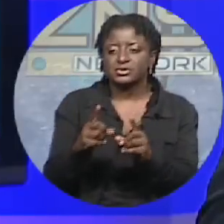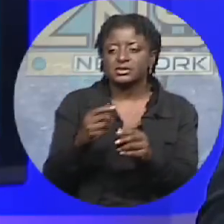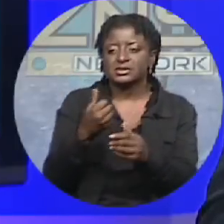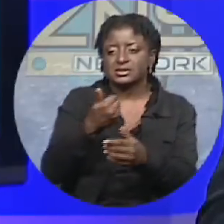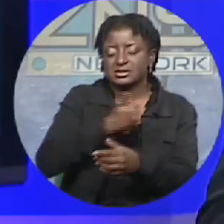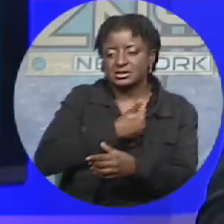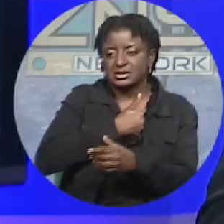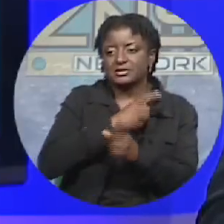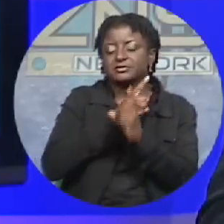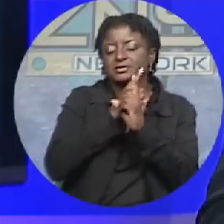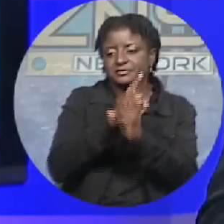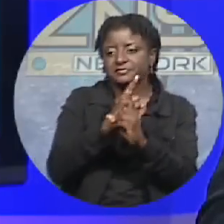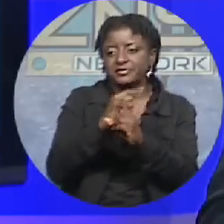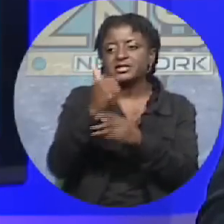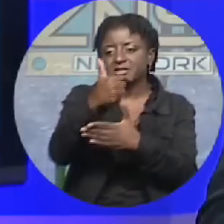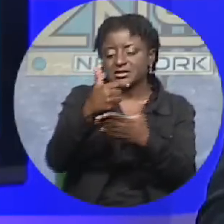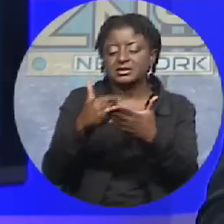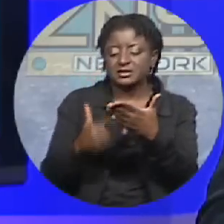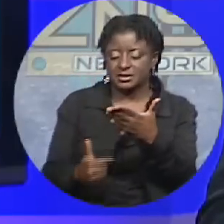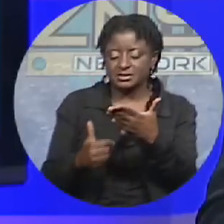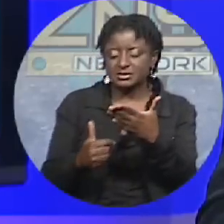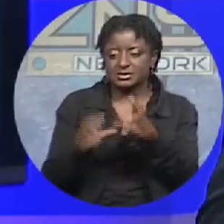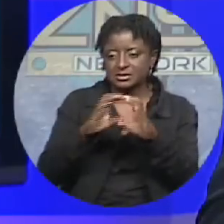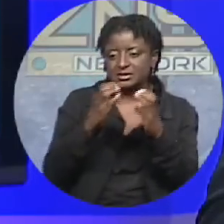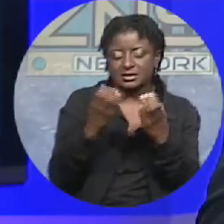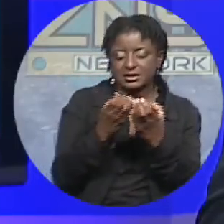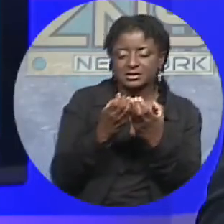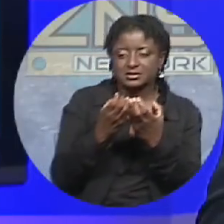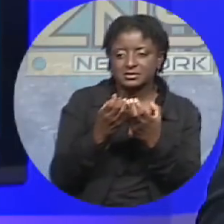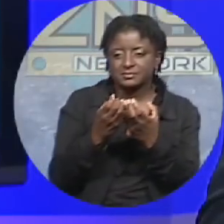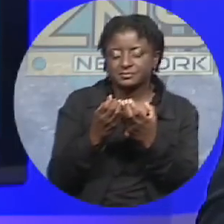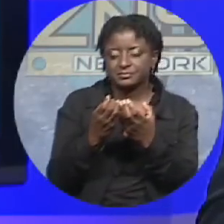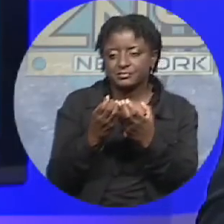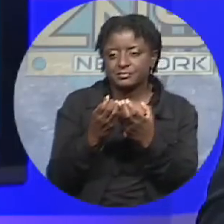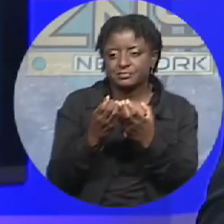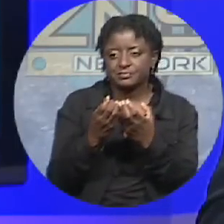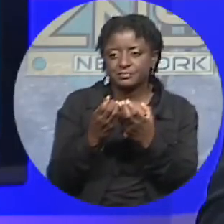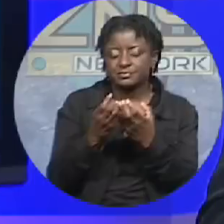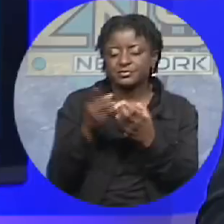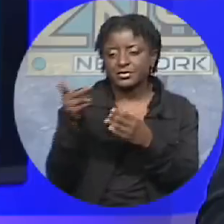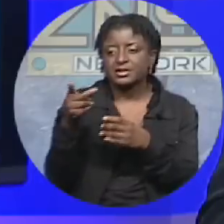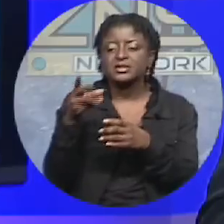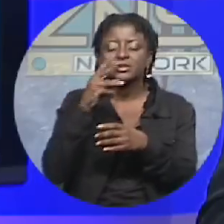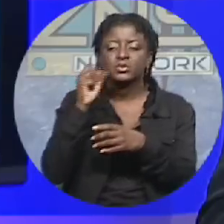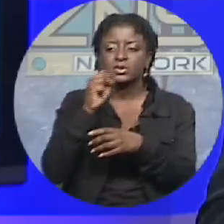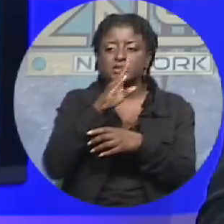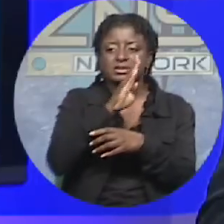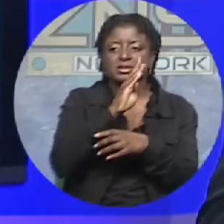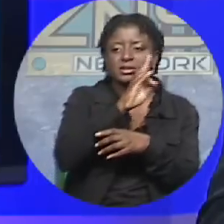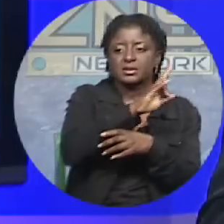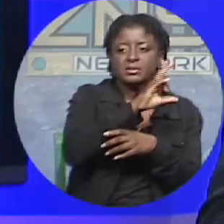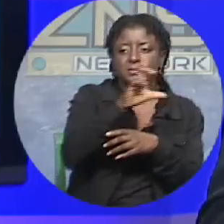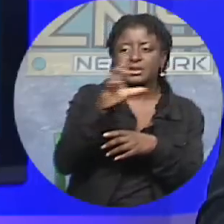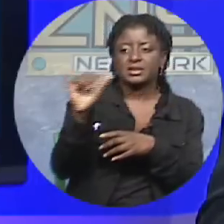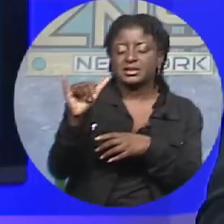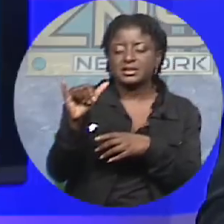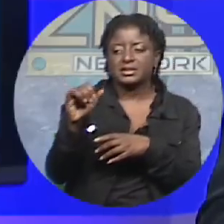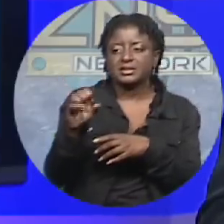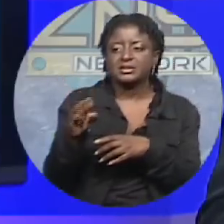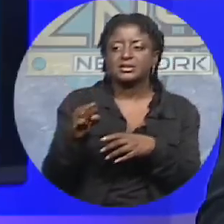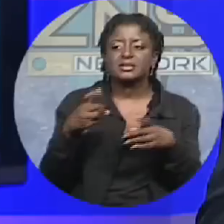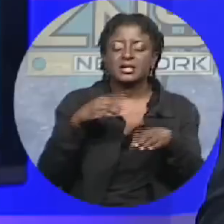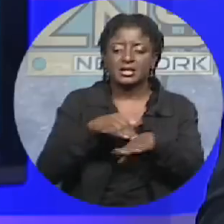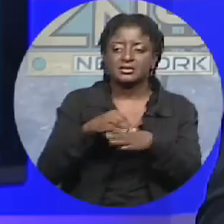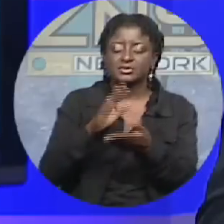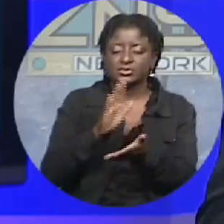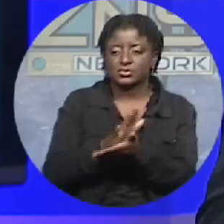bullied at school and sought help from a relative in dealing with it. In light of this, Arla Dawn Davis sat down with a guidance counselor to discuss the